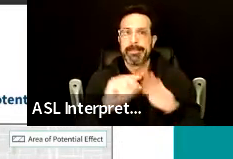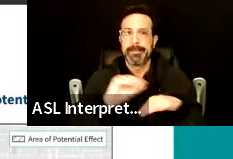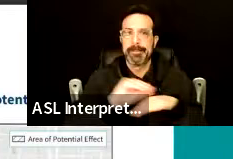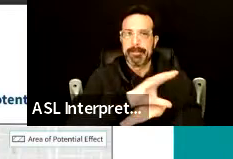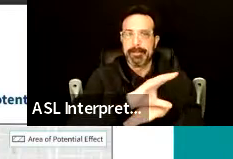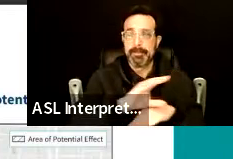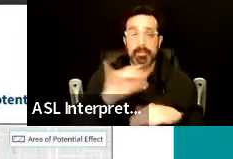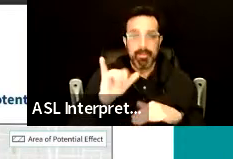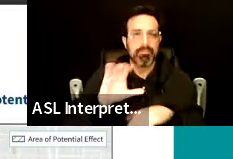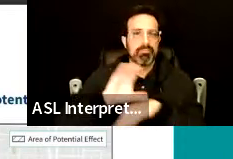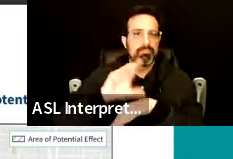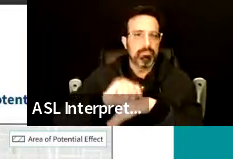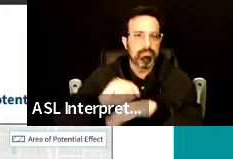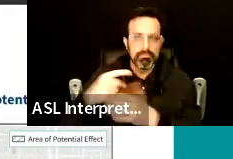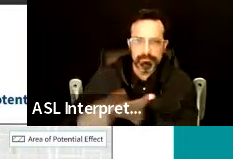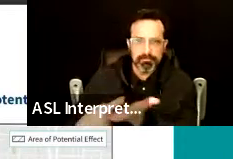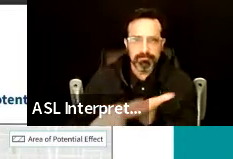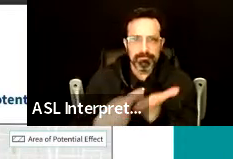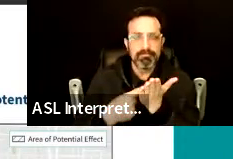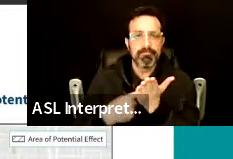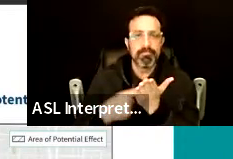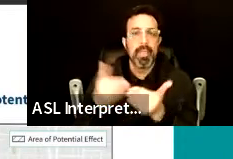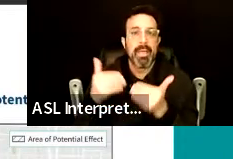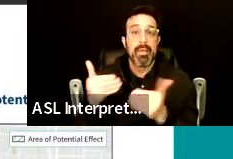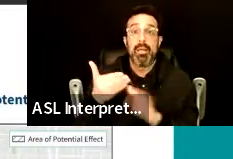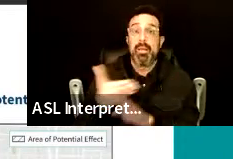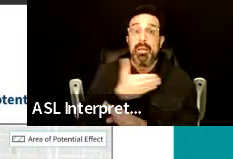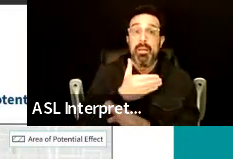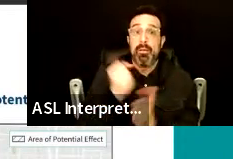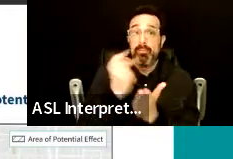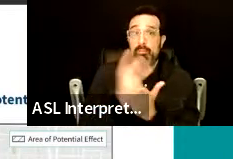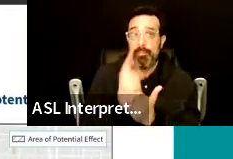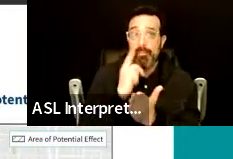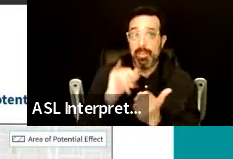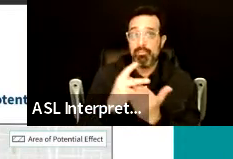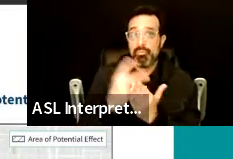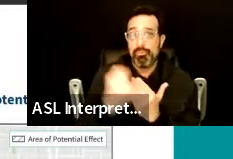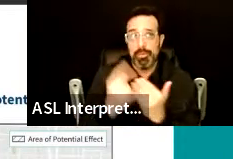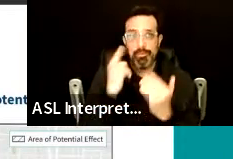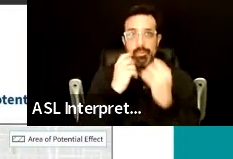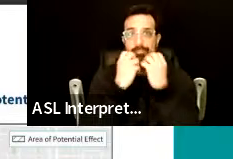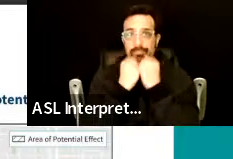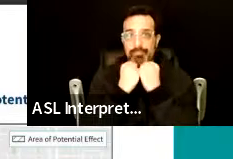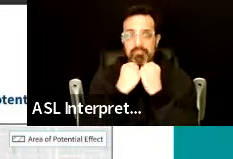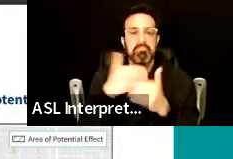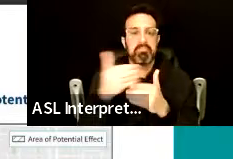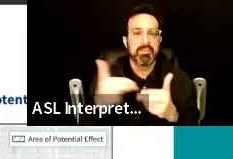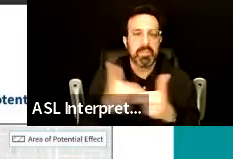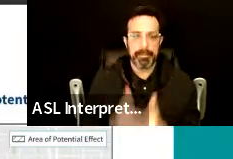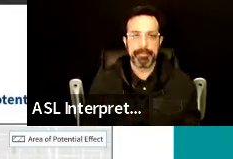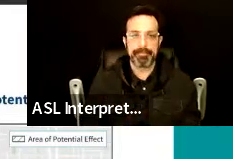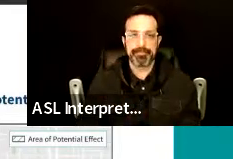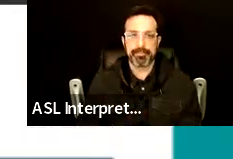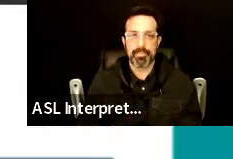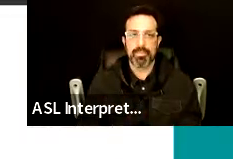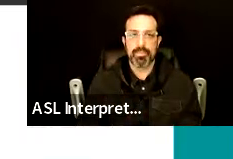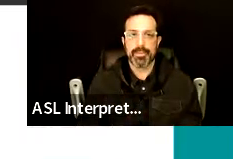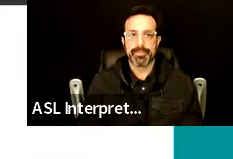in consultation and executed prior to approval of the project. Slide, please.